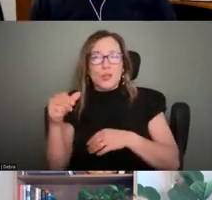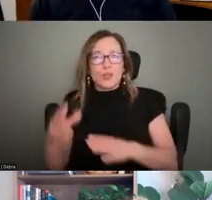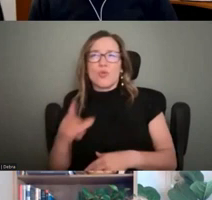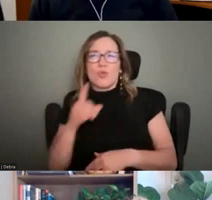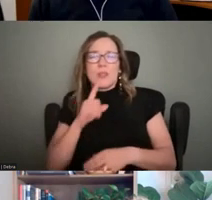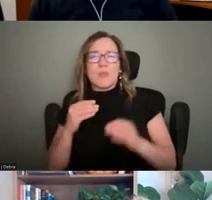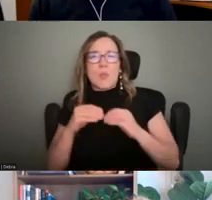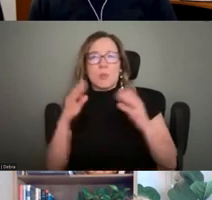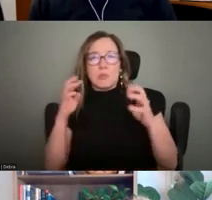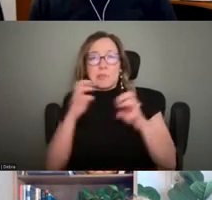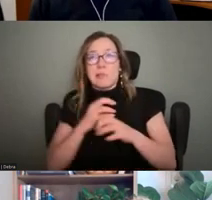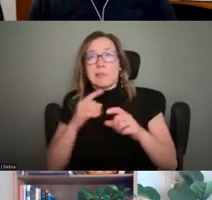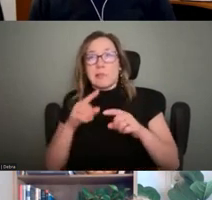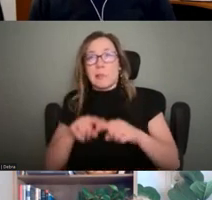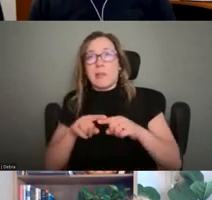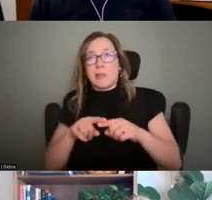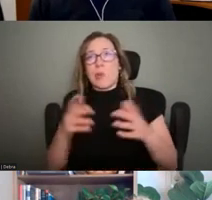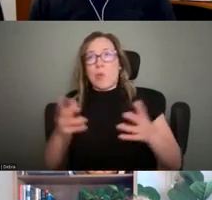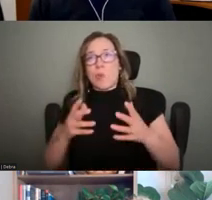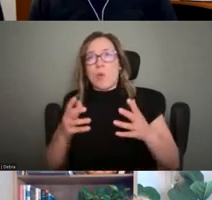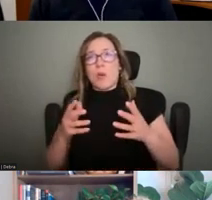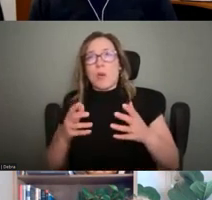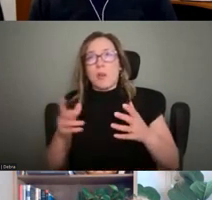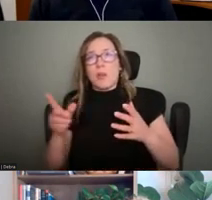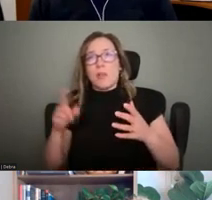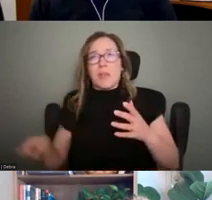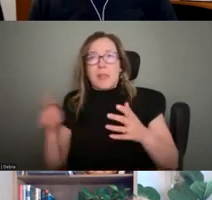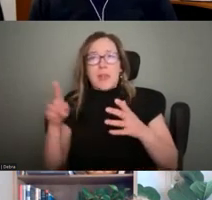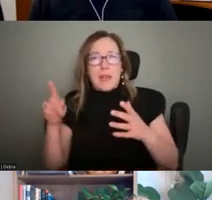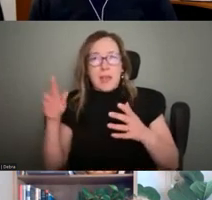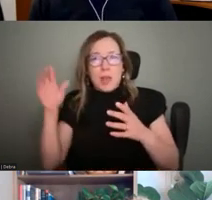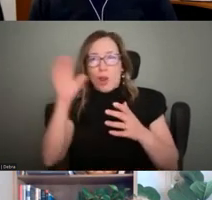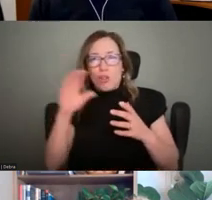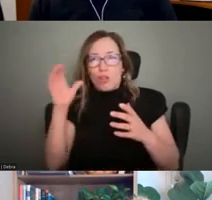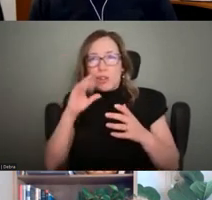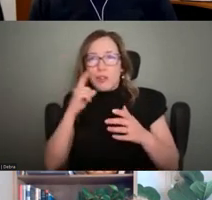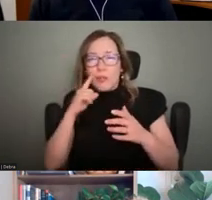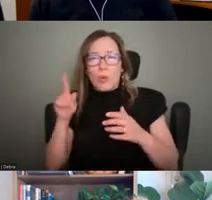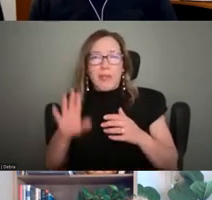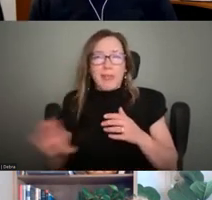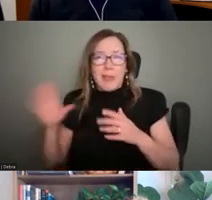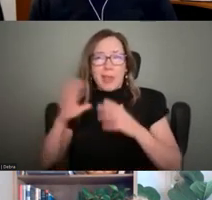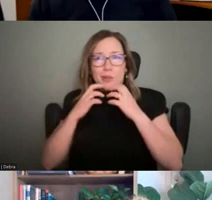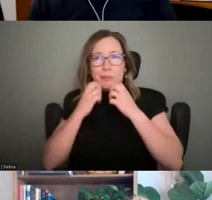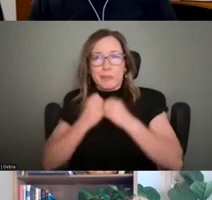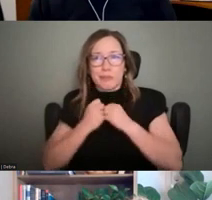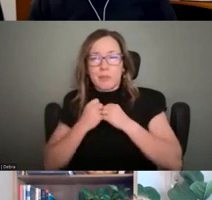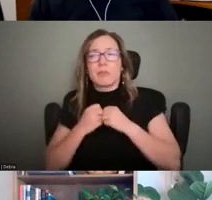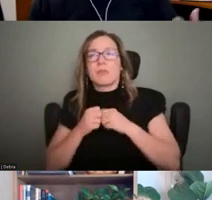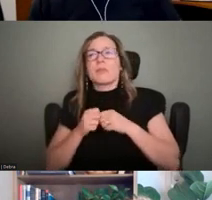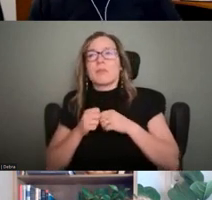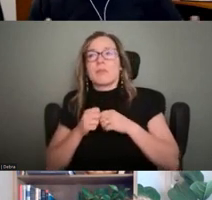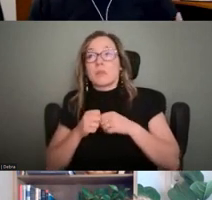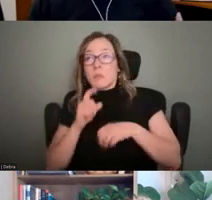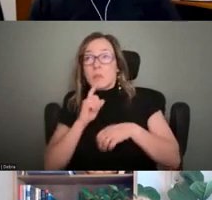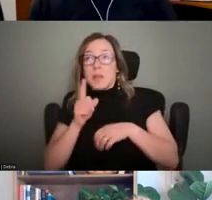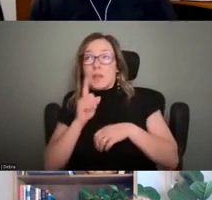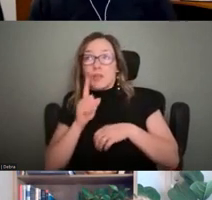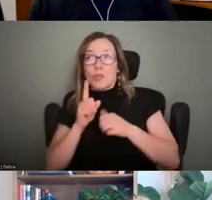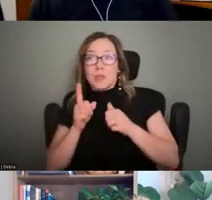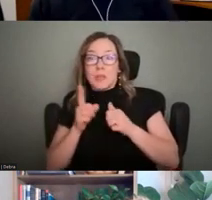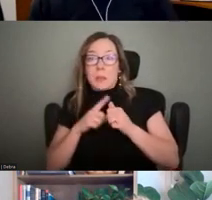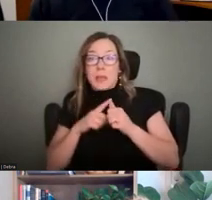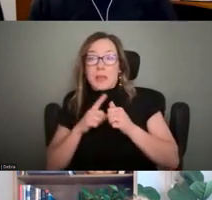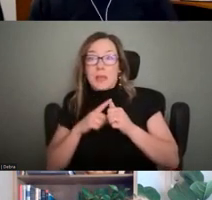I guess it depends on what it is that they are looking for and what they care about. And then making sure at the beginning of